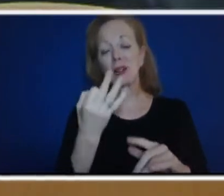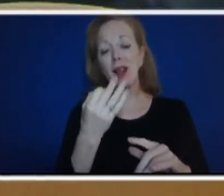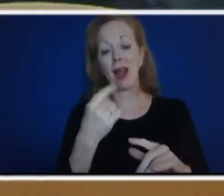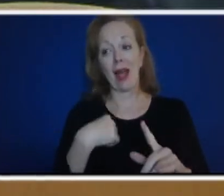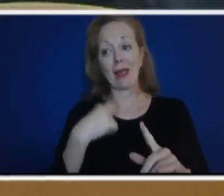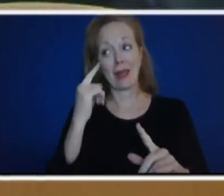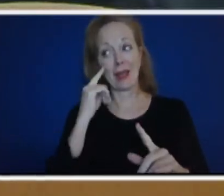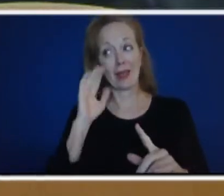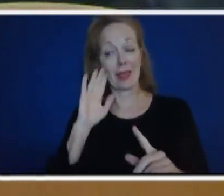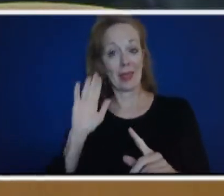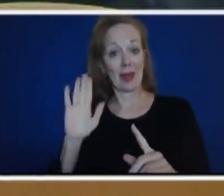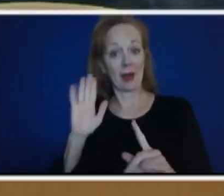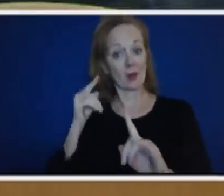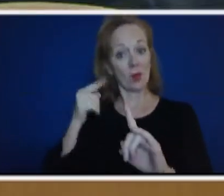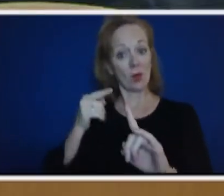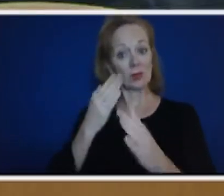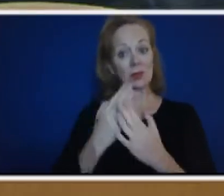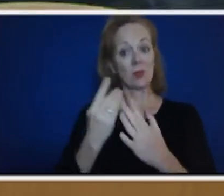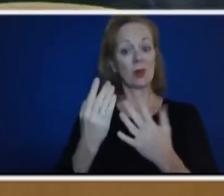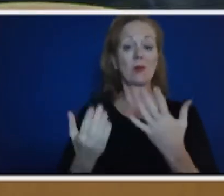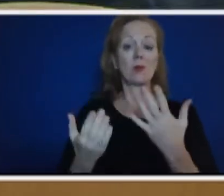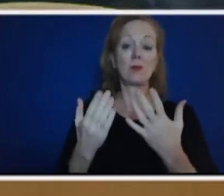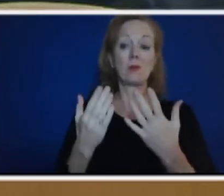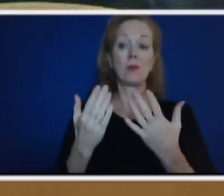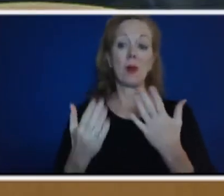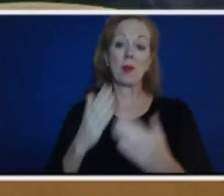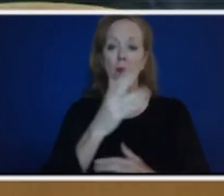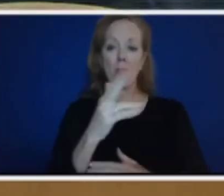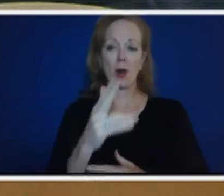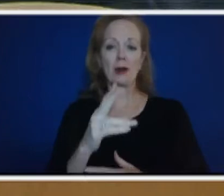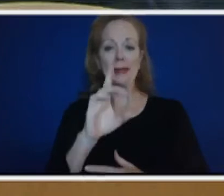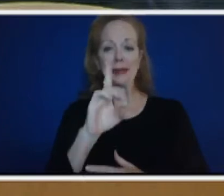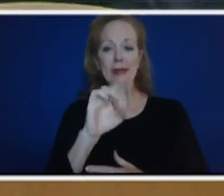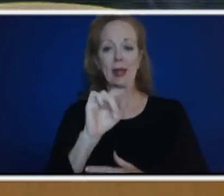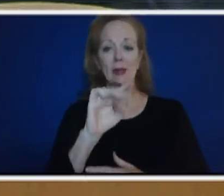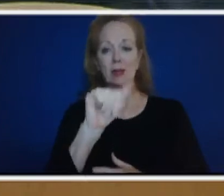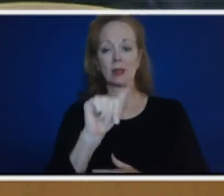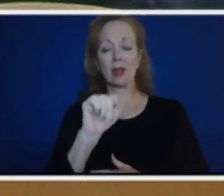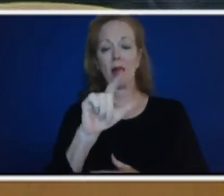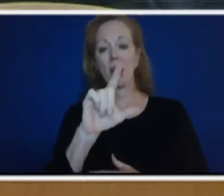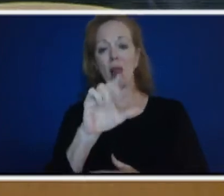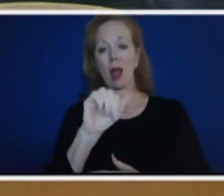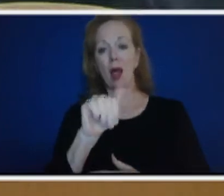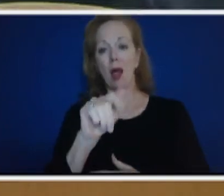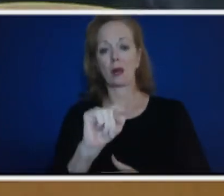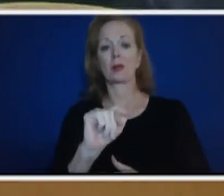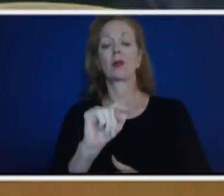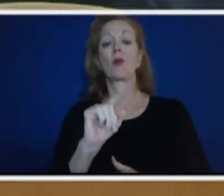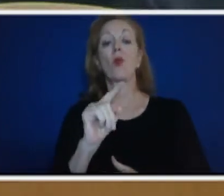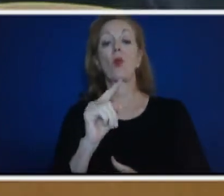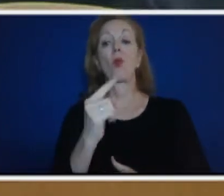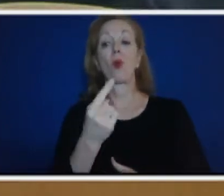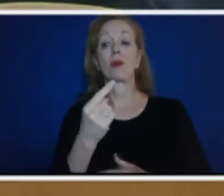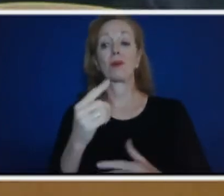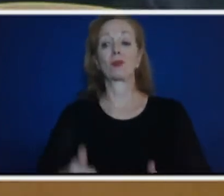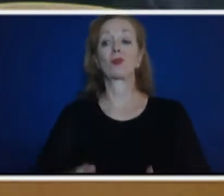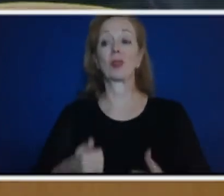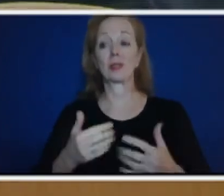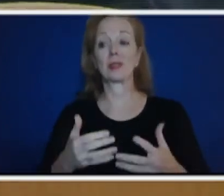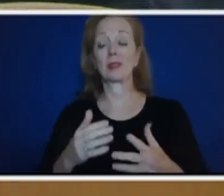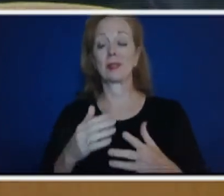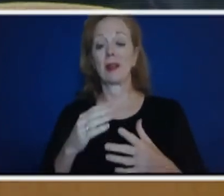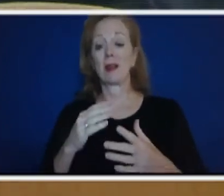points was someone may park in the Deltas lot and one of our residents might park in our